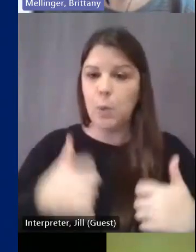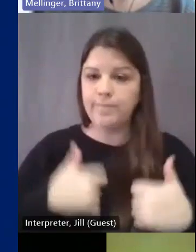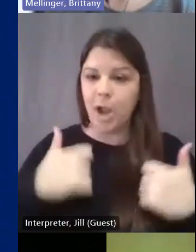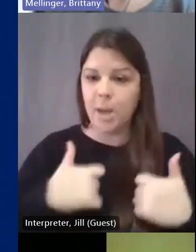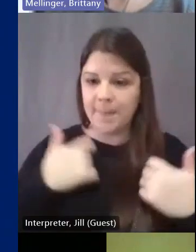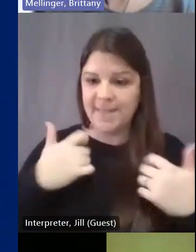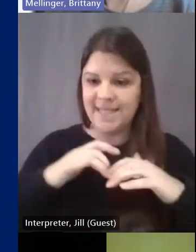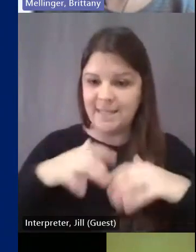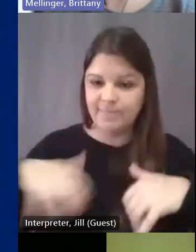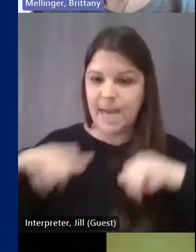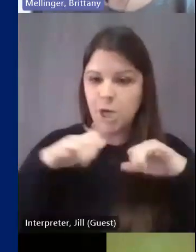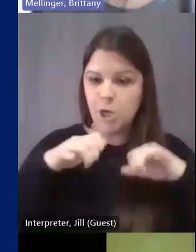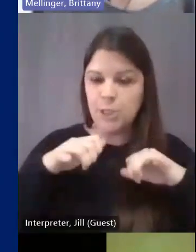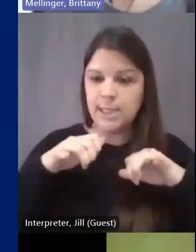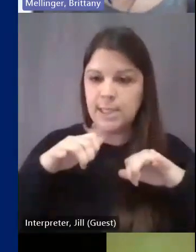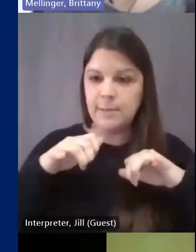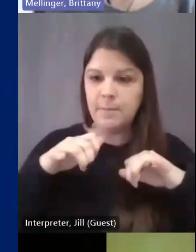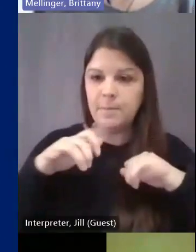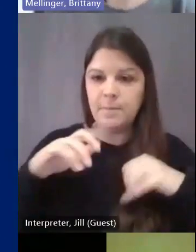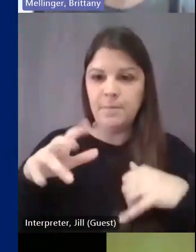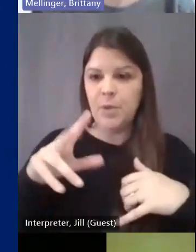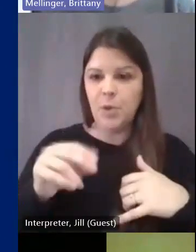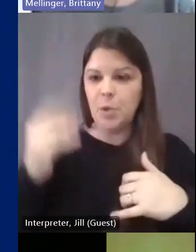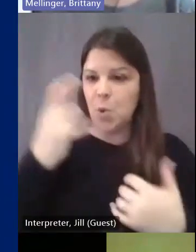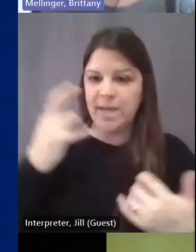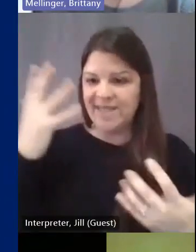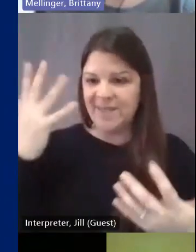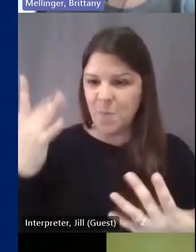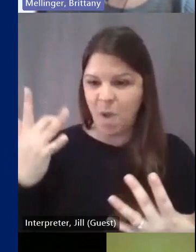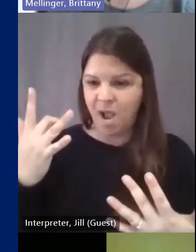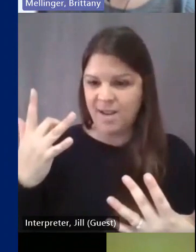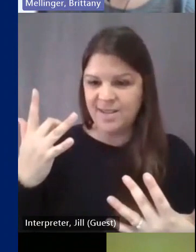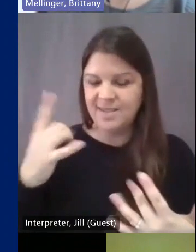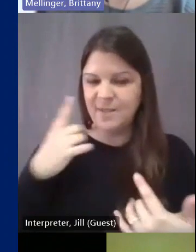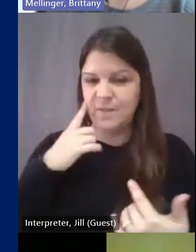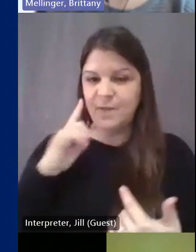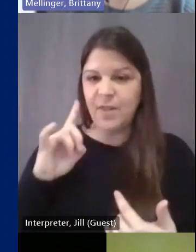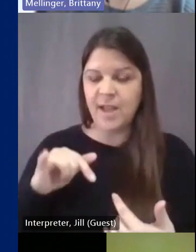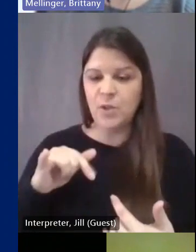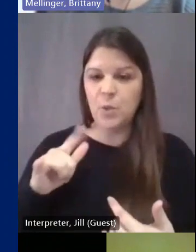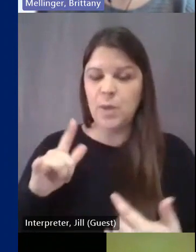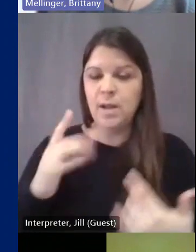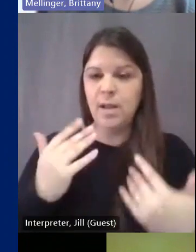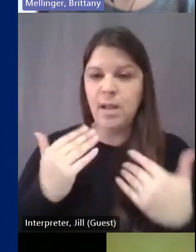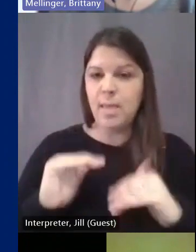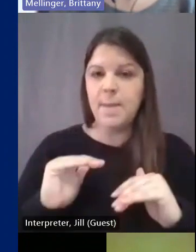and there's no justification for a housing provider to